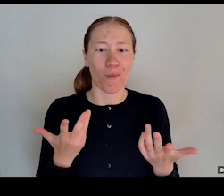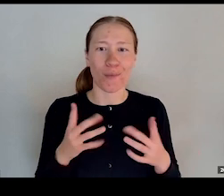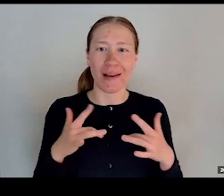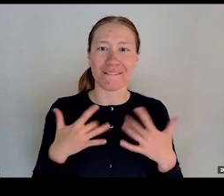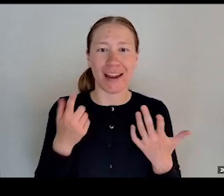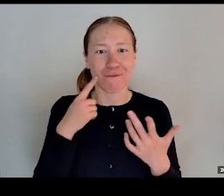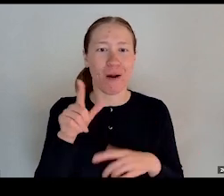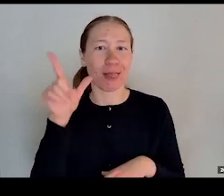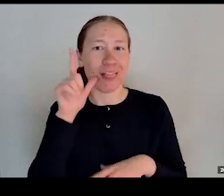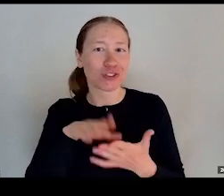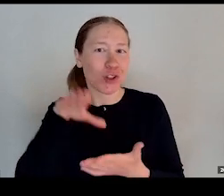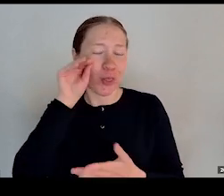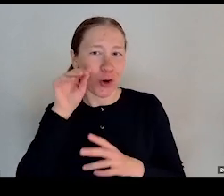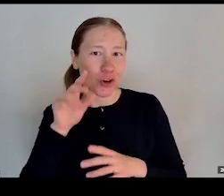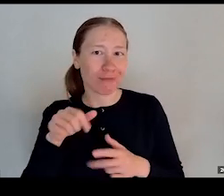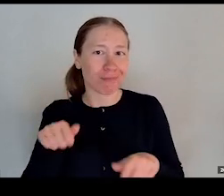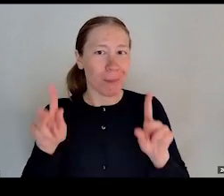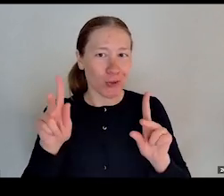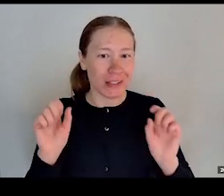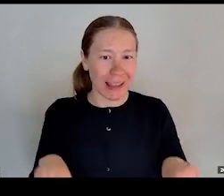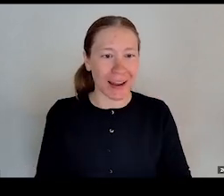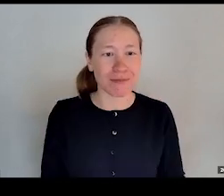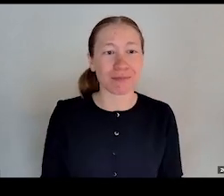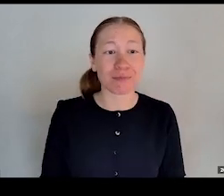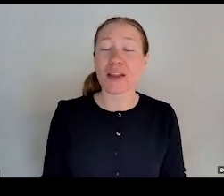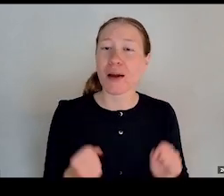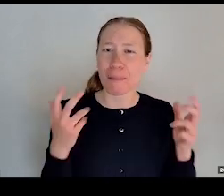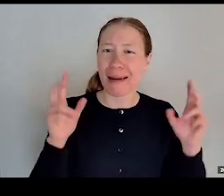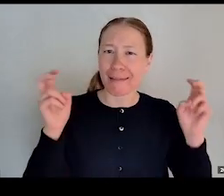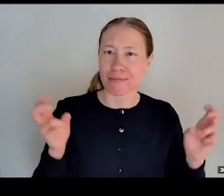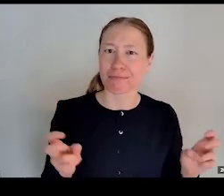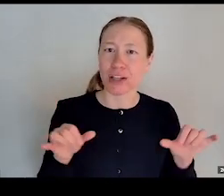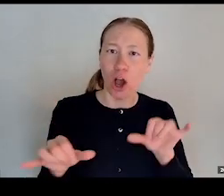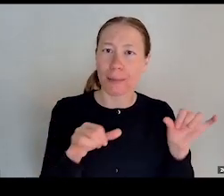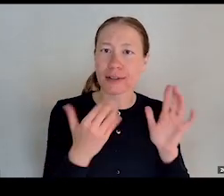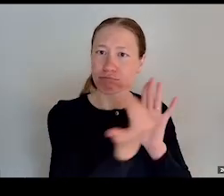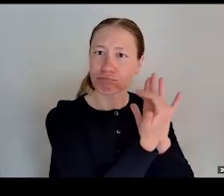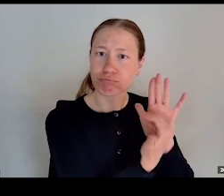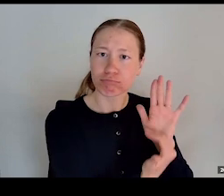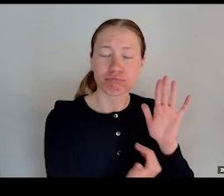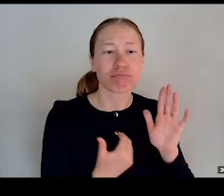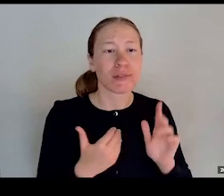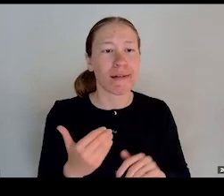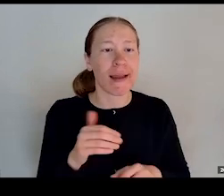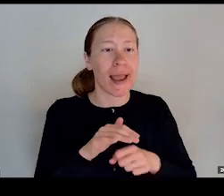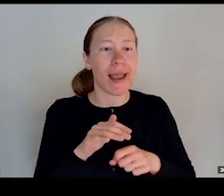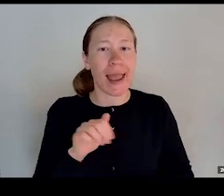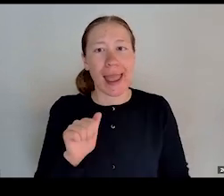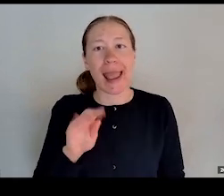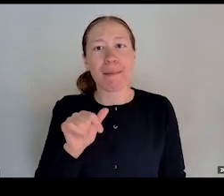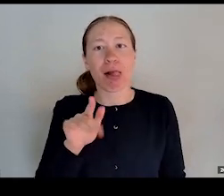some topics listed on this slide that we often do throughout the year, such as ableism awareness, creating